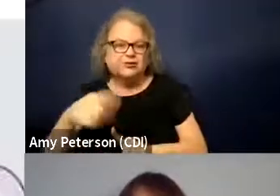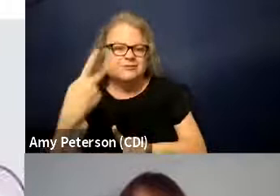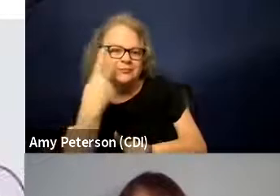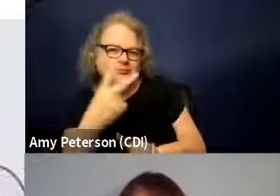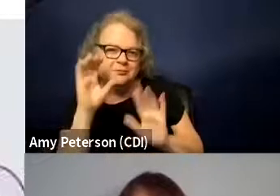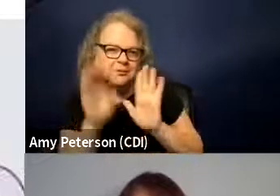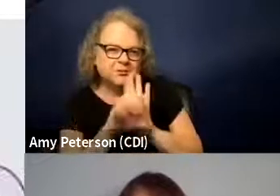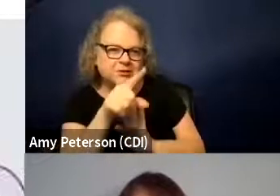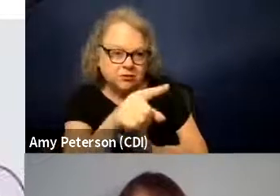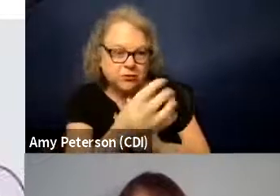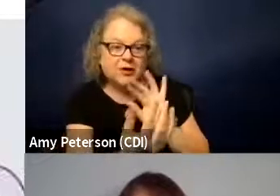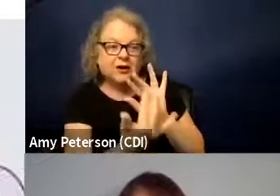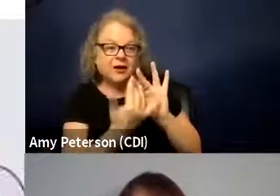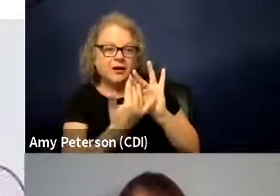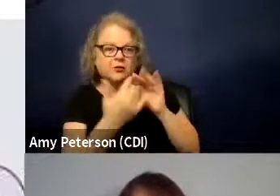that virus.